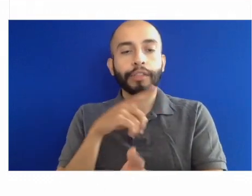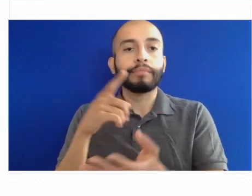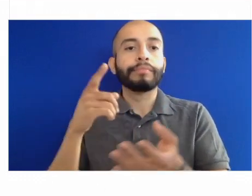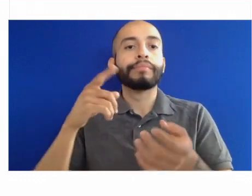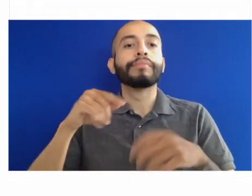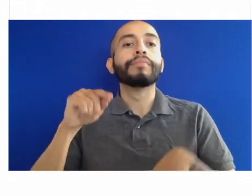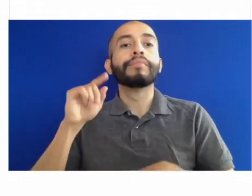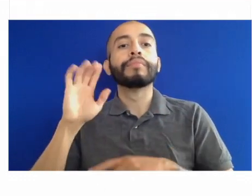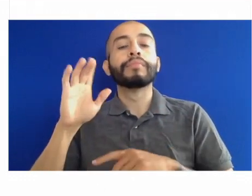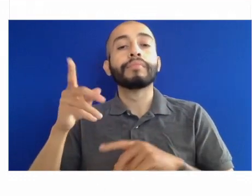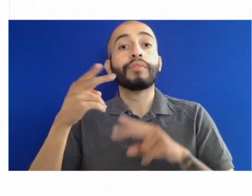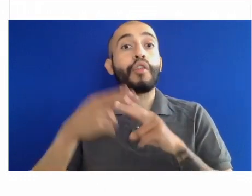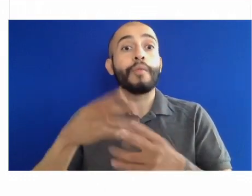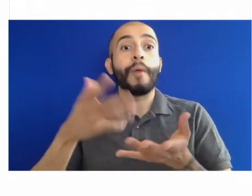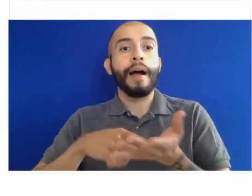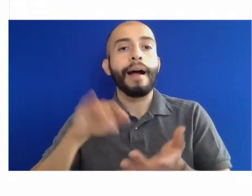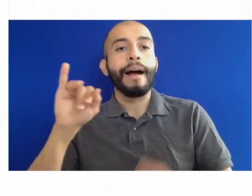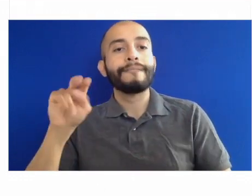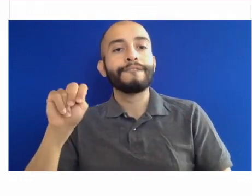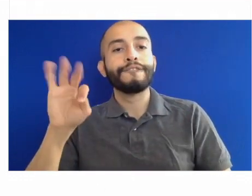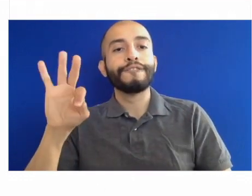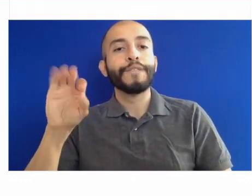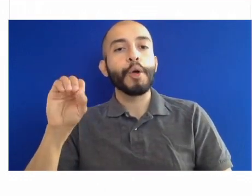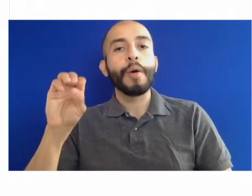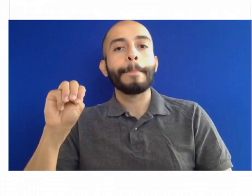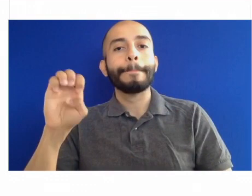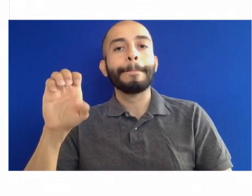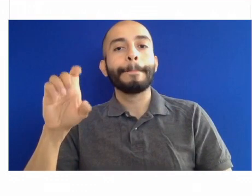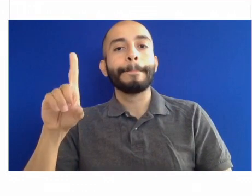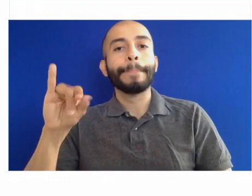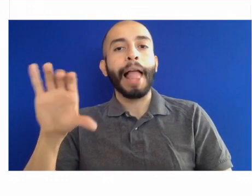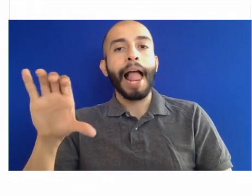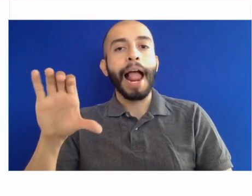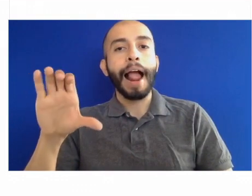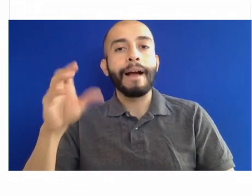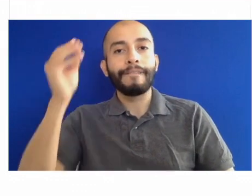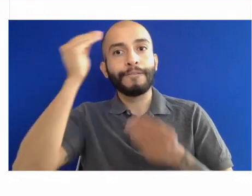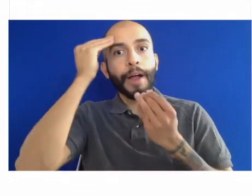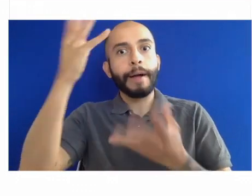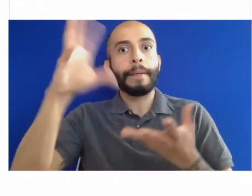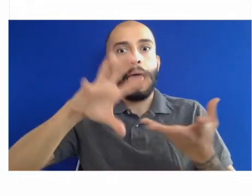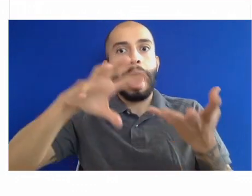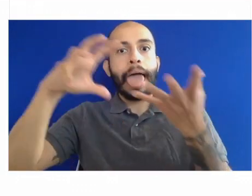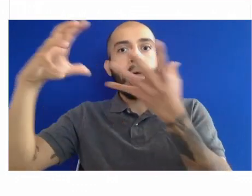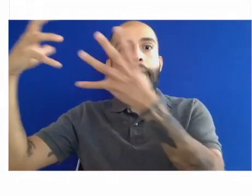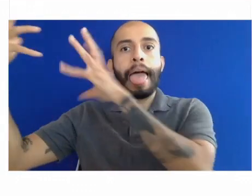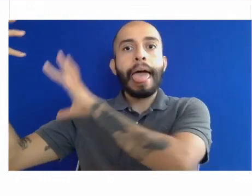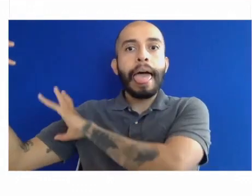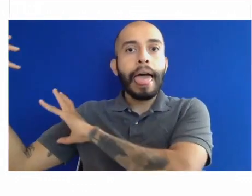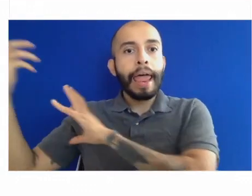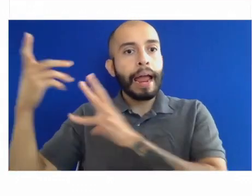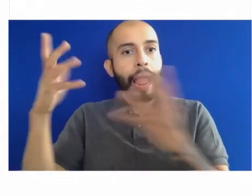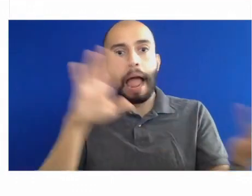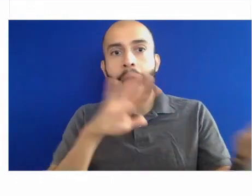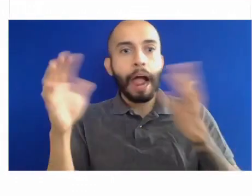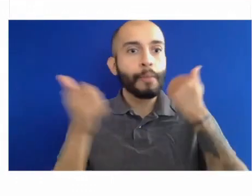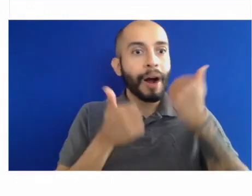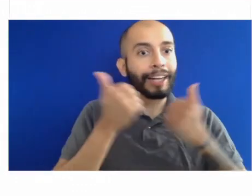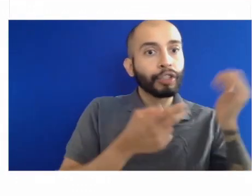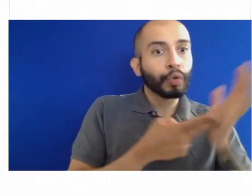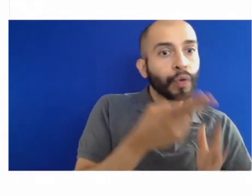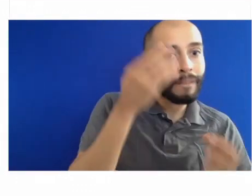they define as an overabundance of information, some accurate and some not, that makes it hard for people to find trustworthy sources and reliable